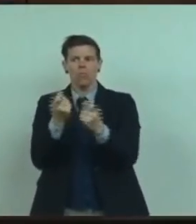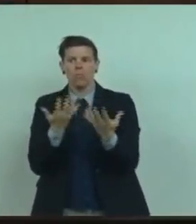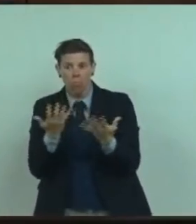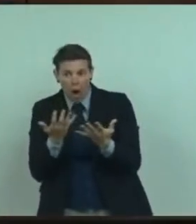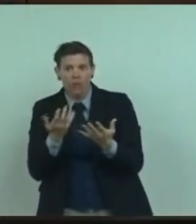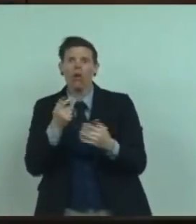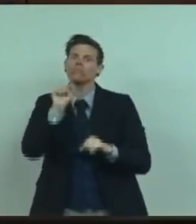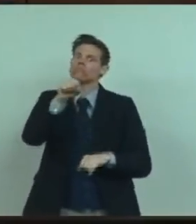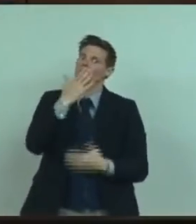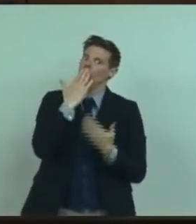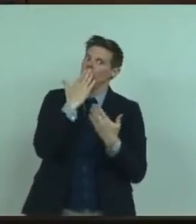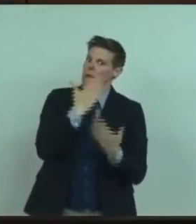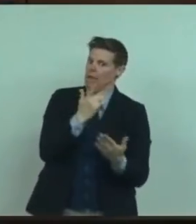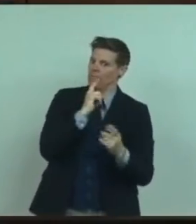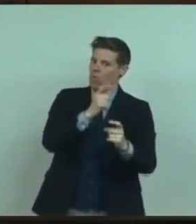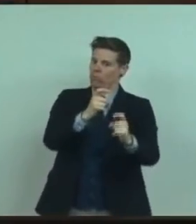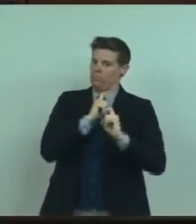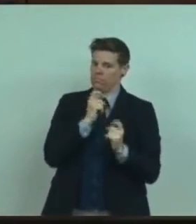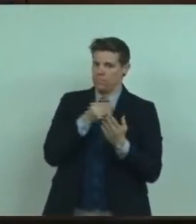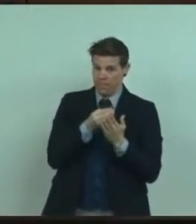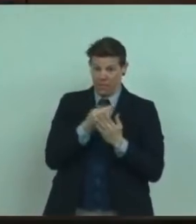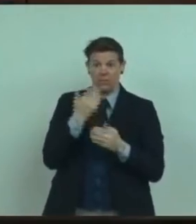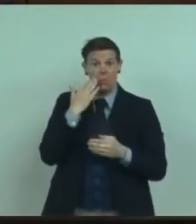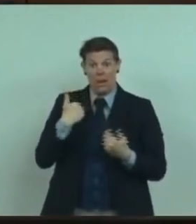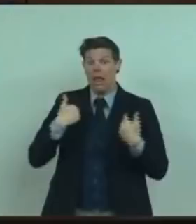That's altogether newmexico.org,